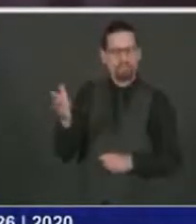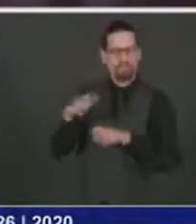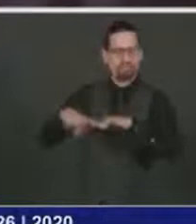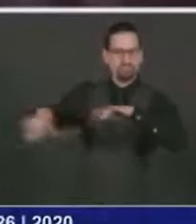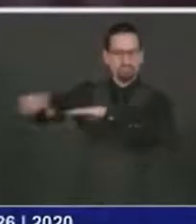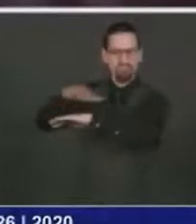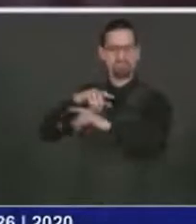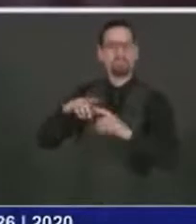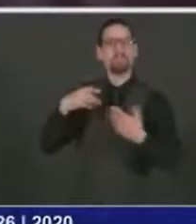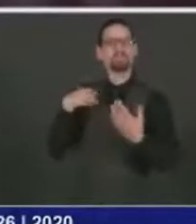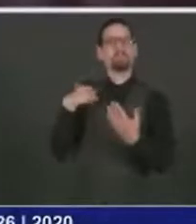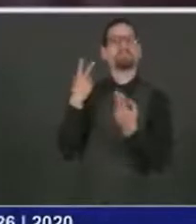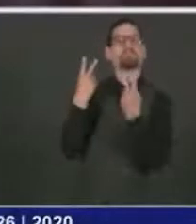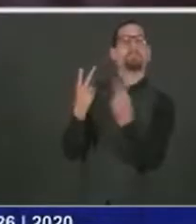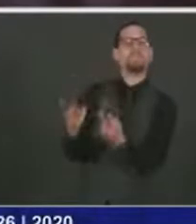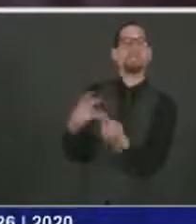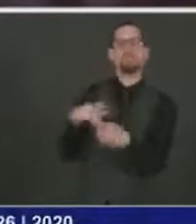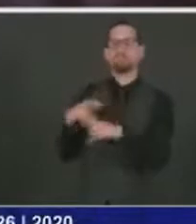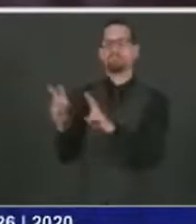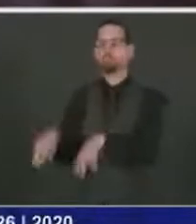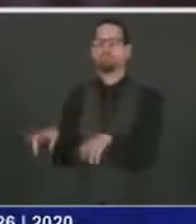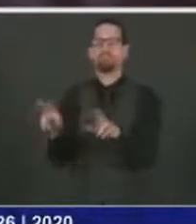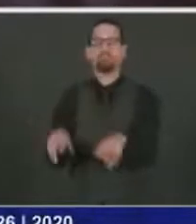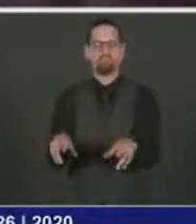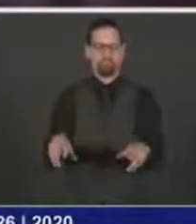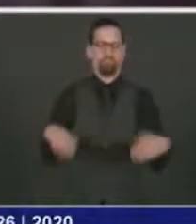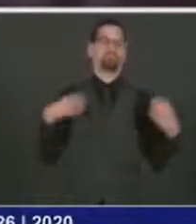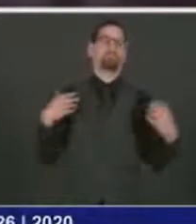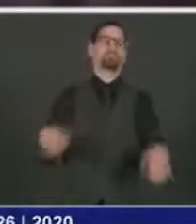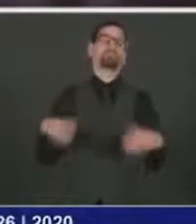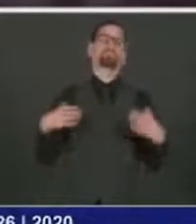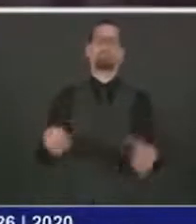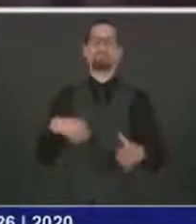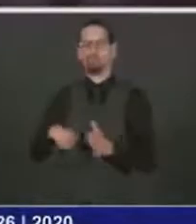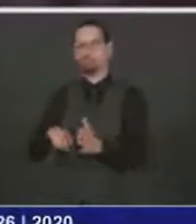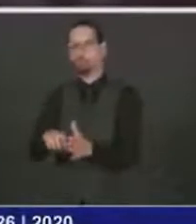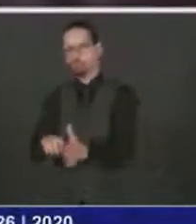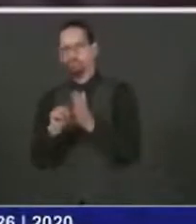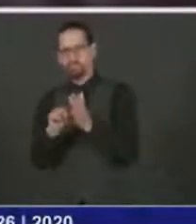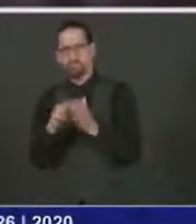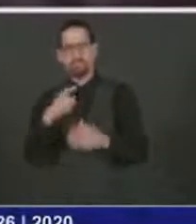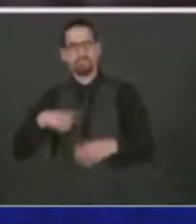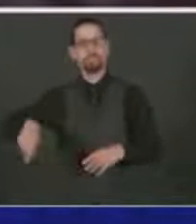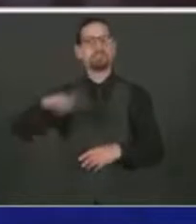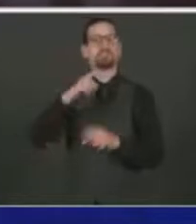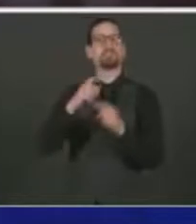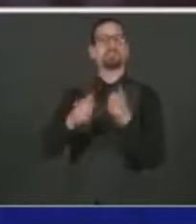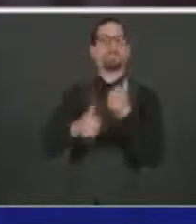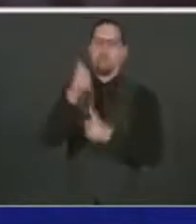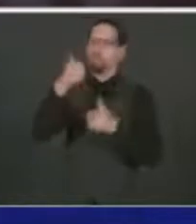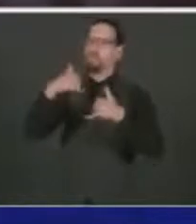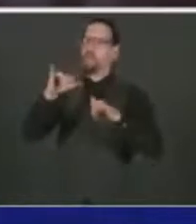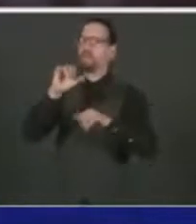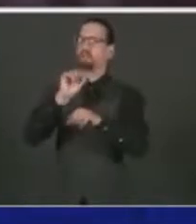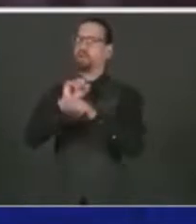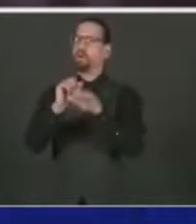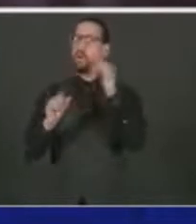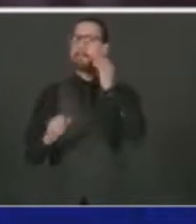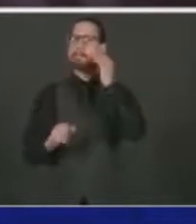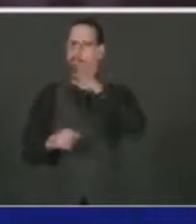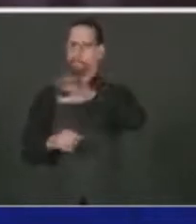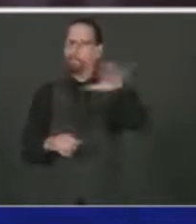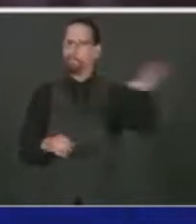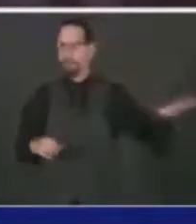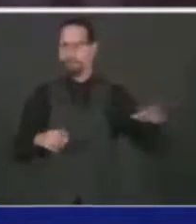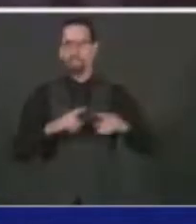unbelievably impressed with what I saw. The majority of people are still working from home, which is they're following that